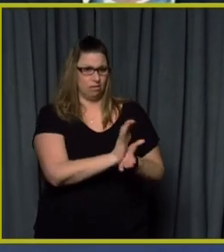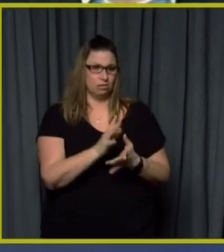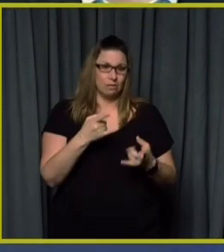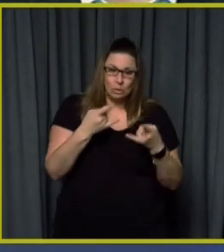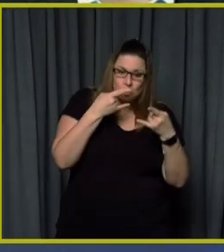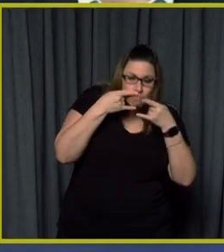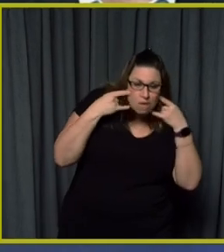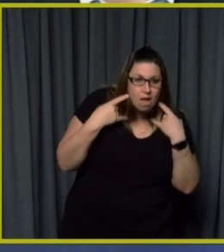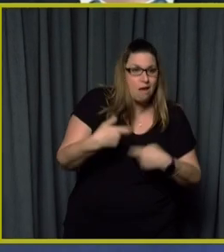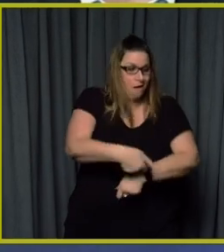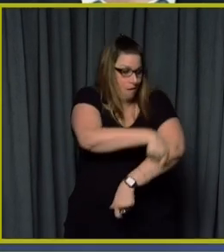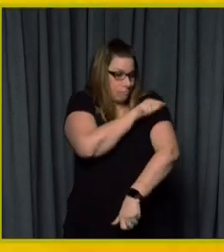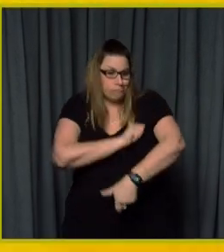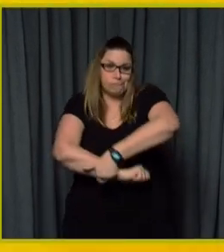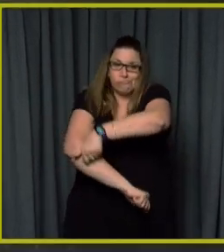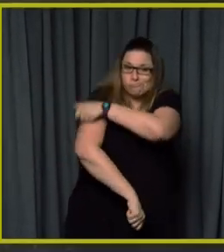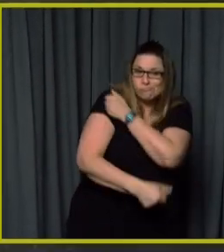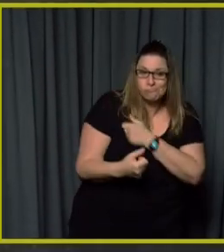increased likelihood of death.